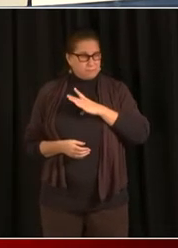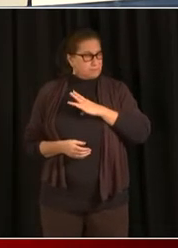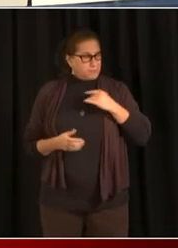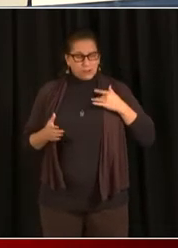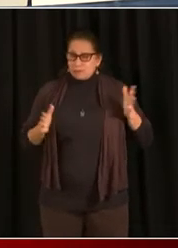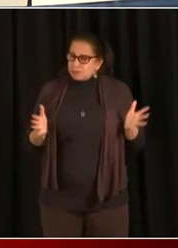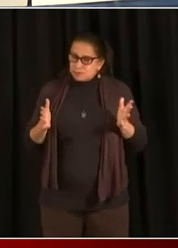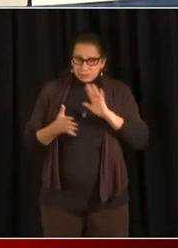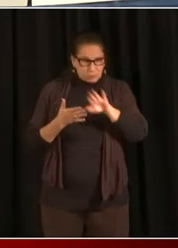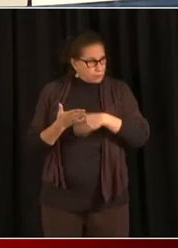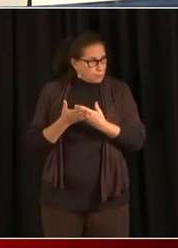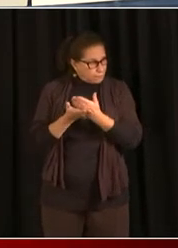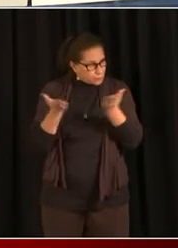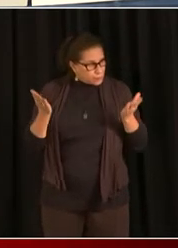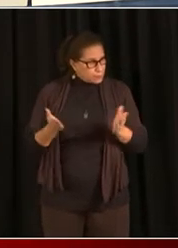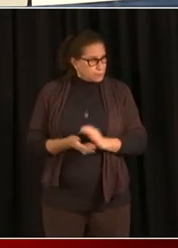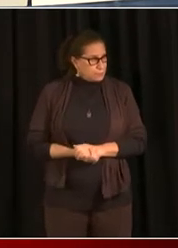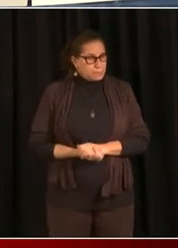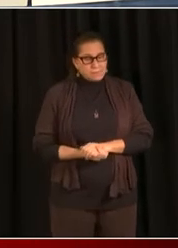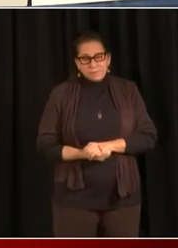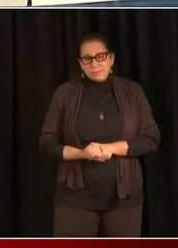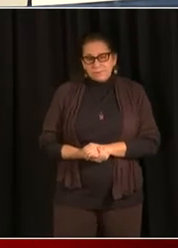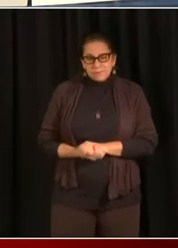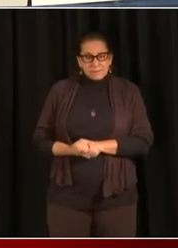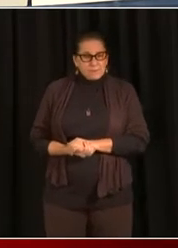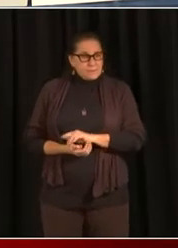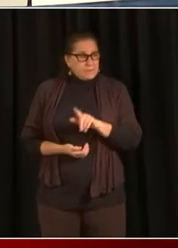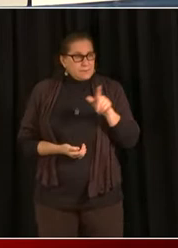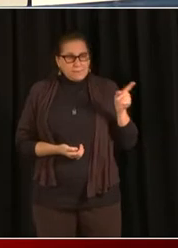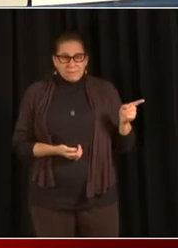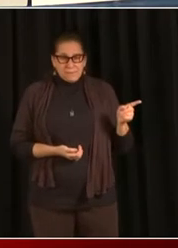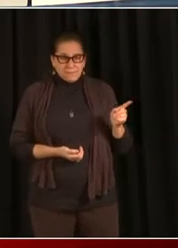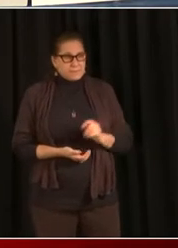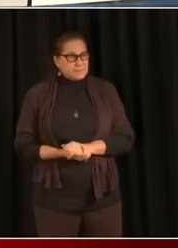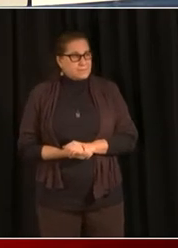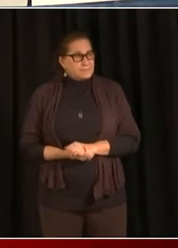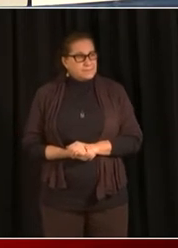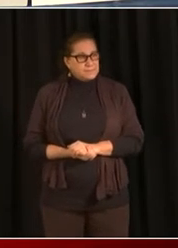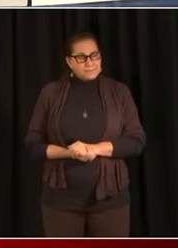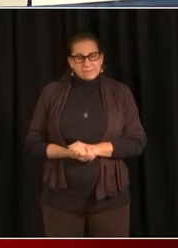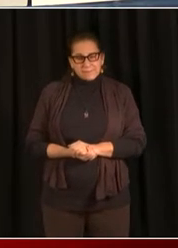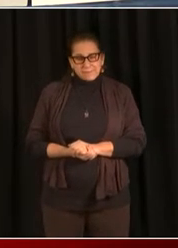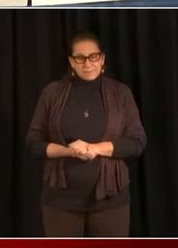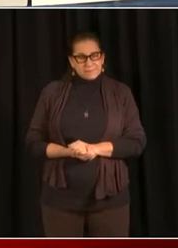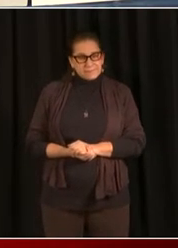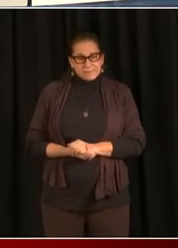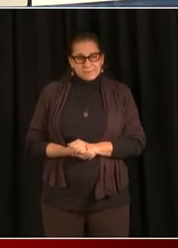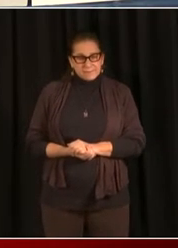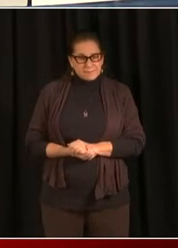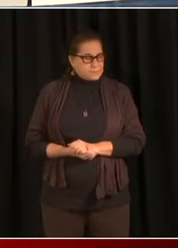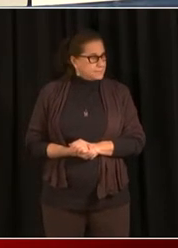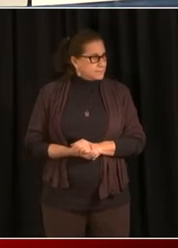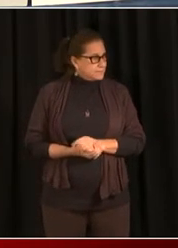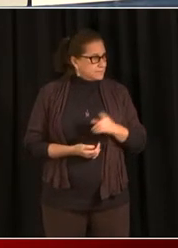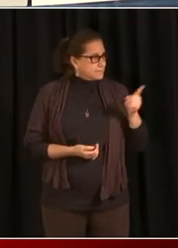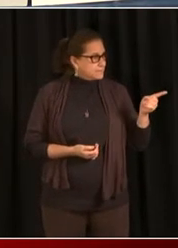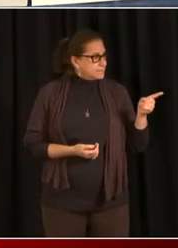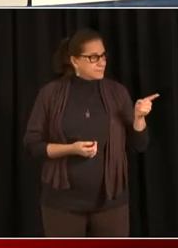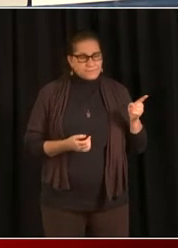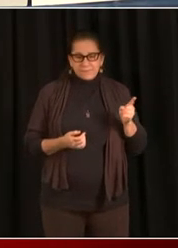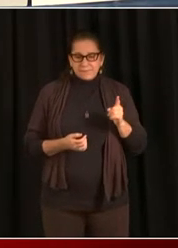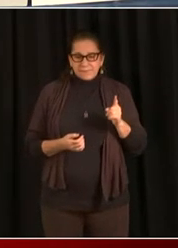Thank you so much. I'd like to now pass it on to one of the most amazing colleagues that I have, and that is our Director